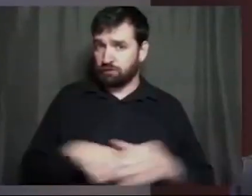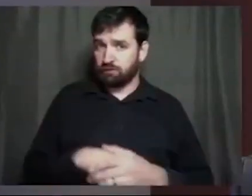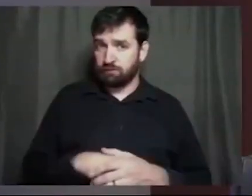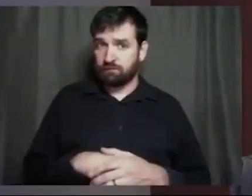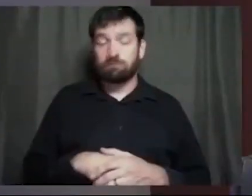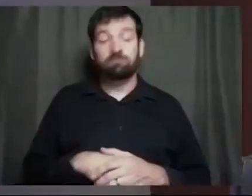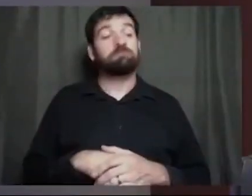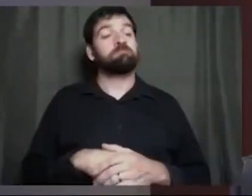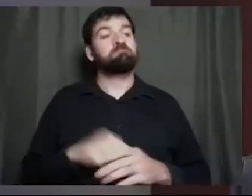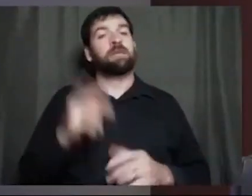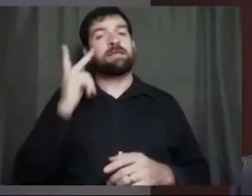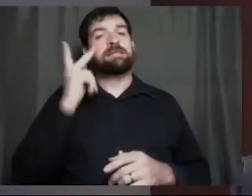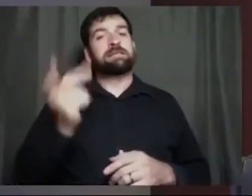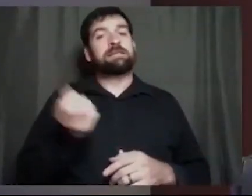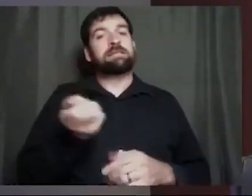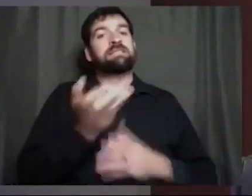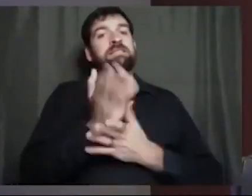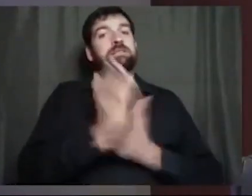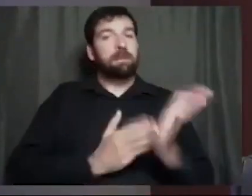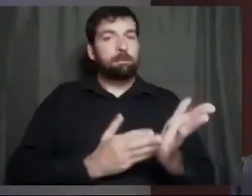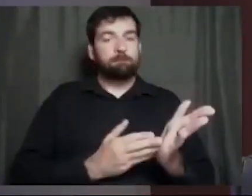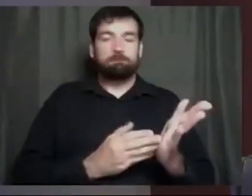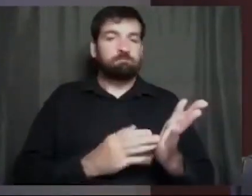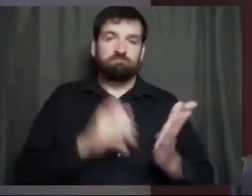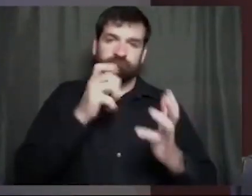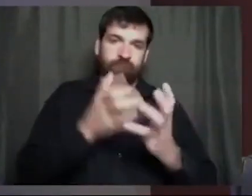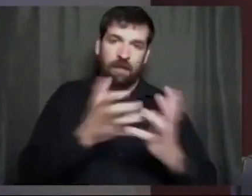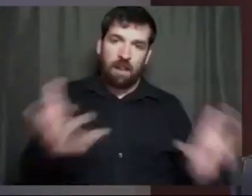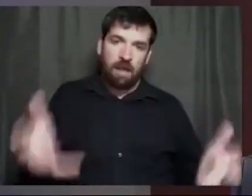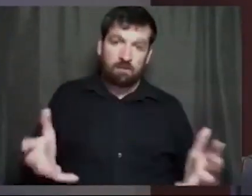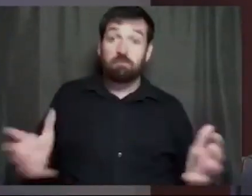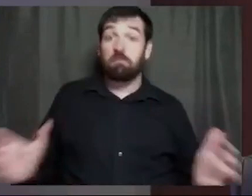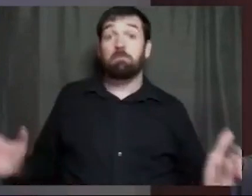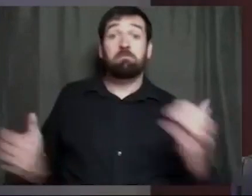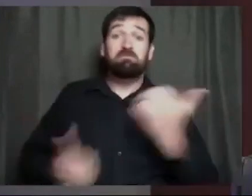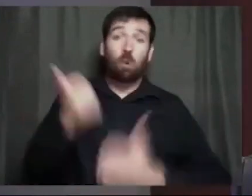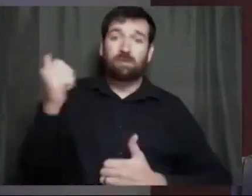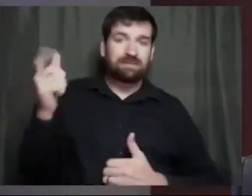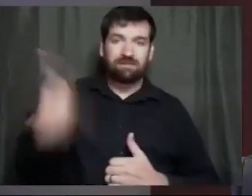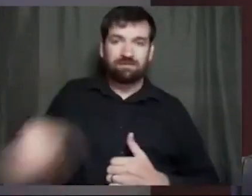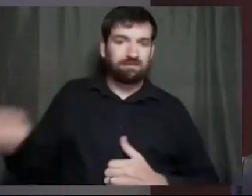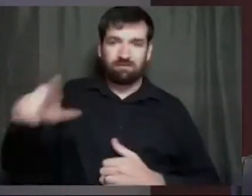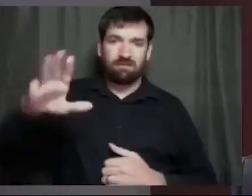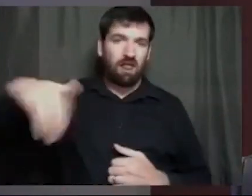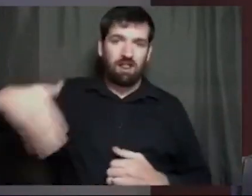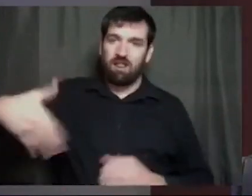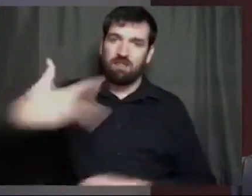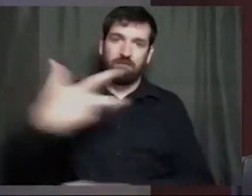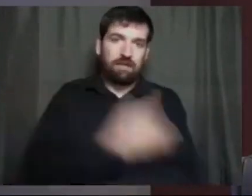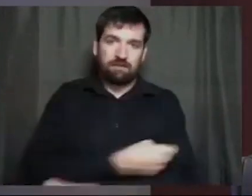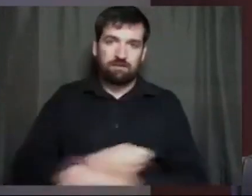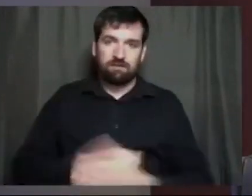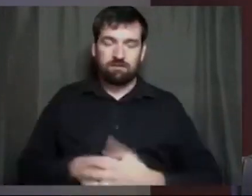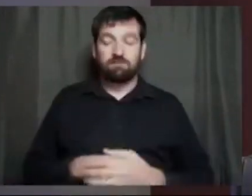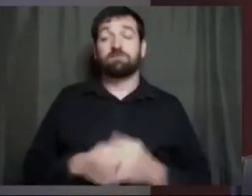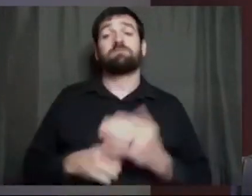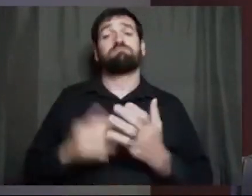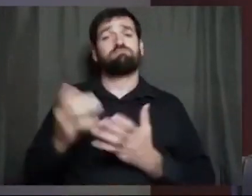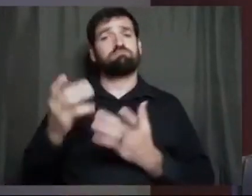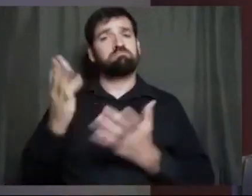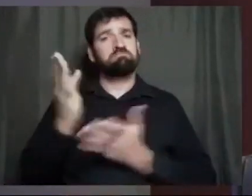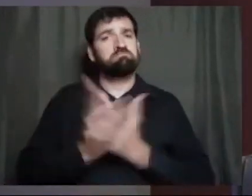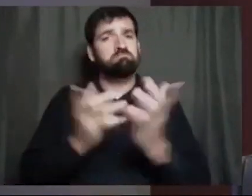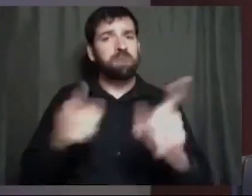a lot, again, because most children aren't vaccinated. So there are breakthrough infections that occur in children, just like that there